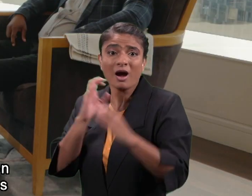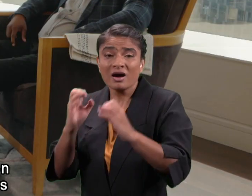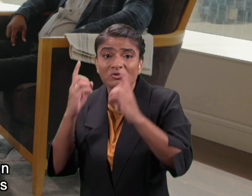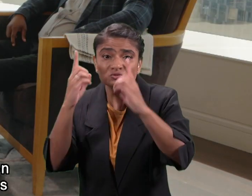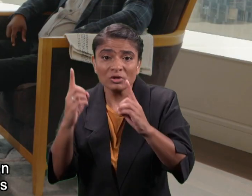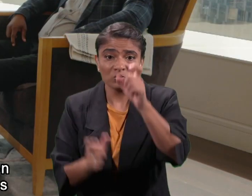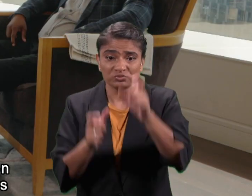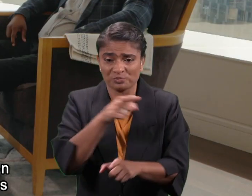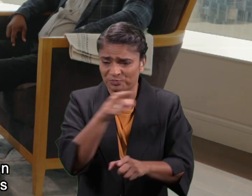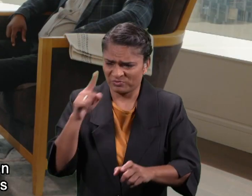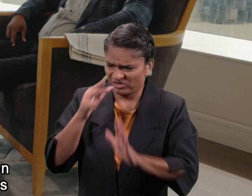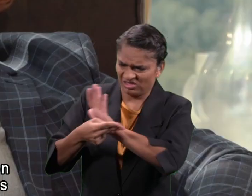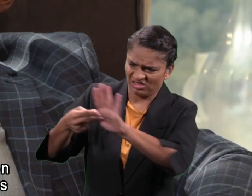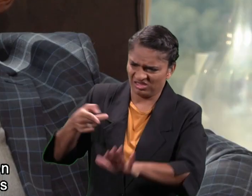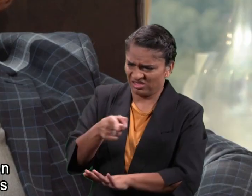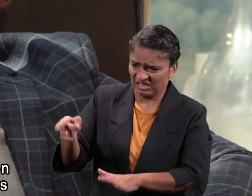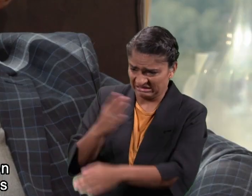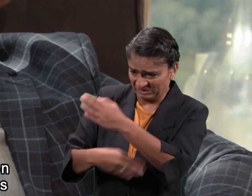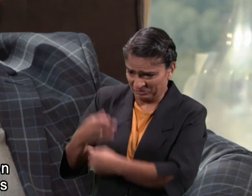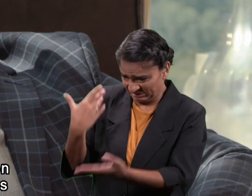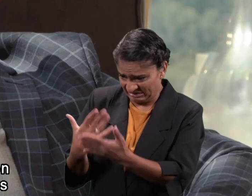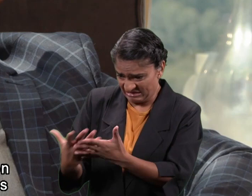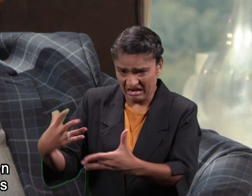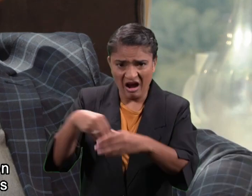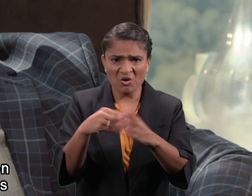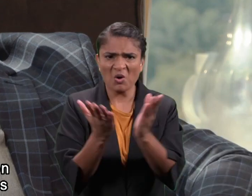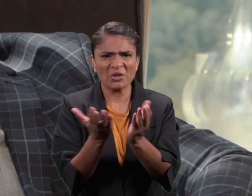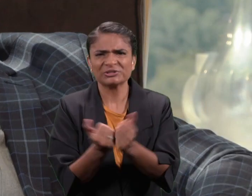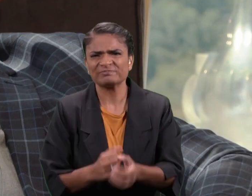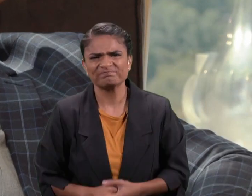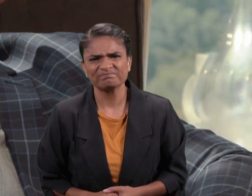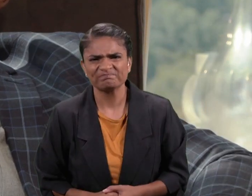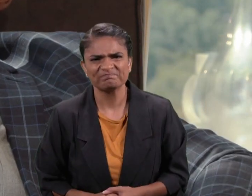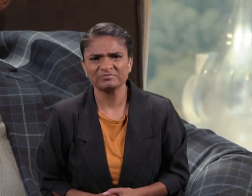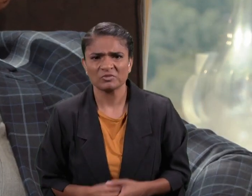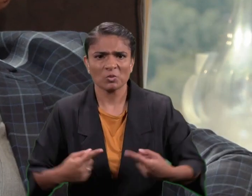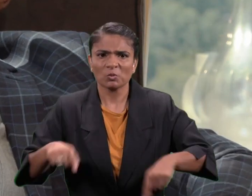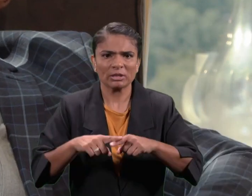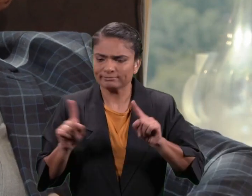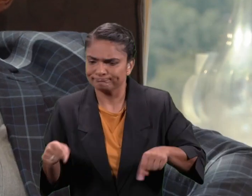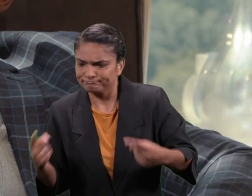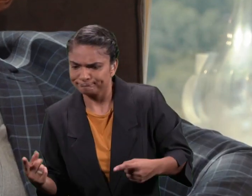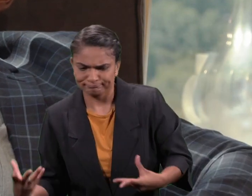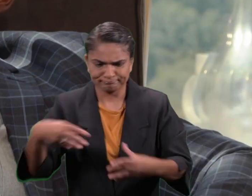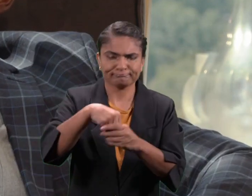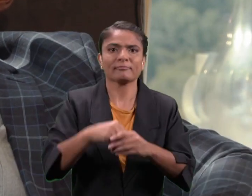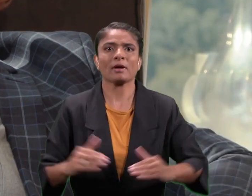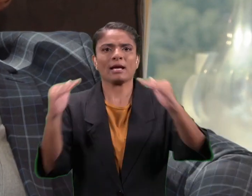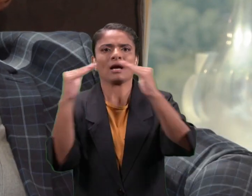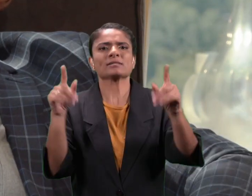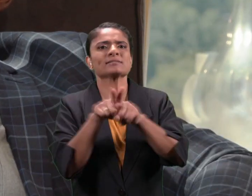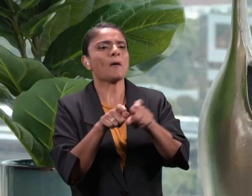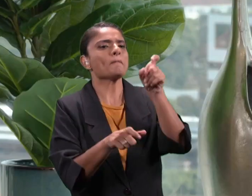education, because there have been perceptions that persons with disabilities can't really participate equally